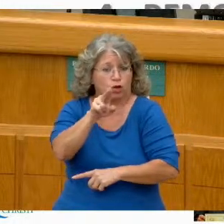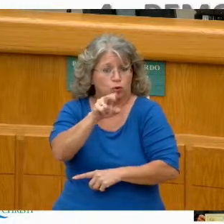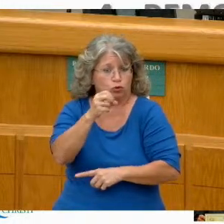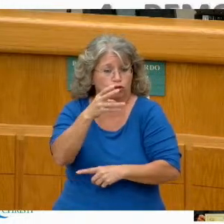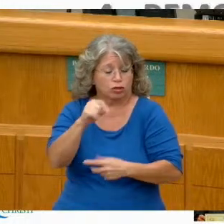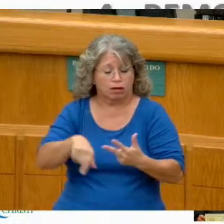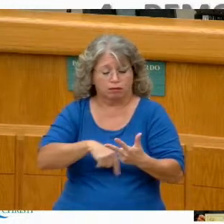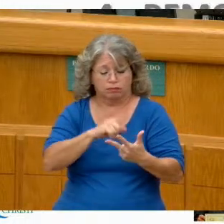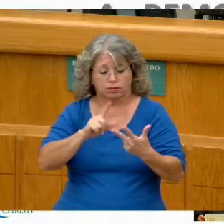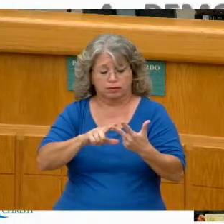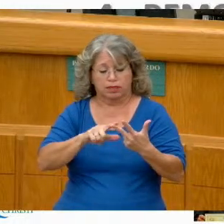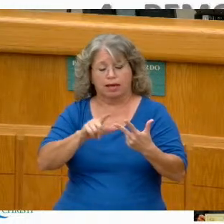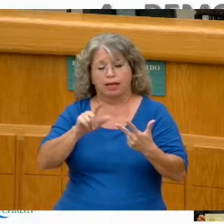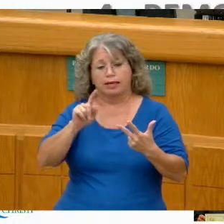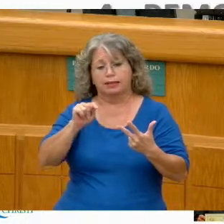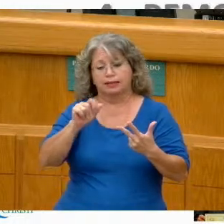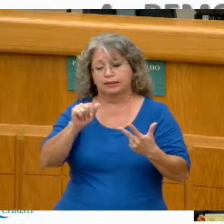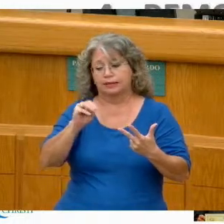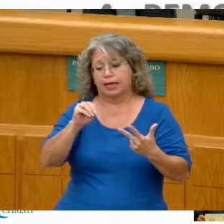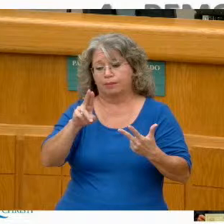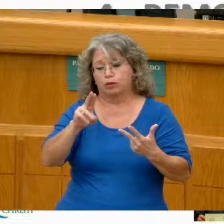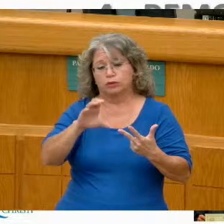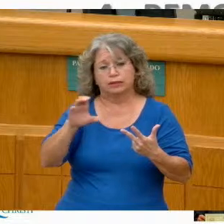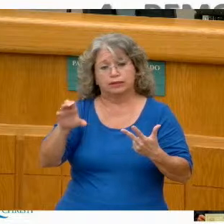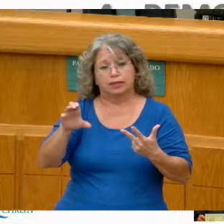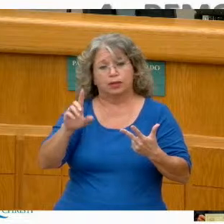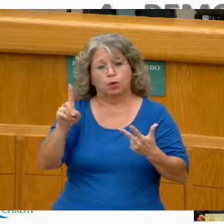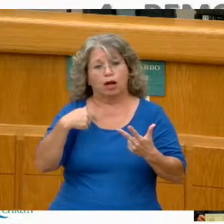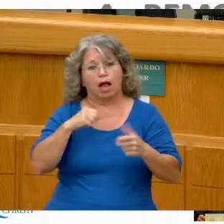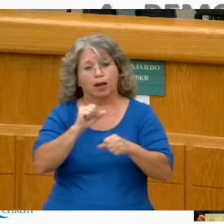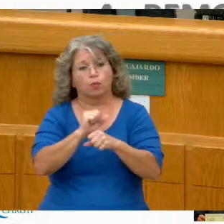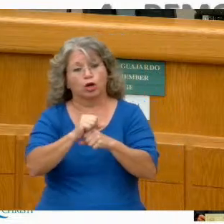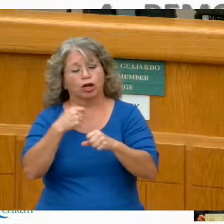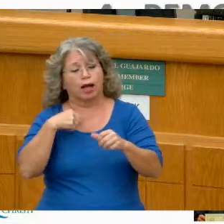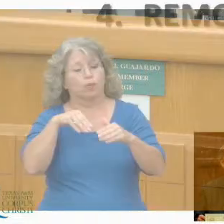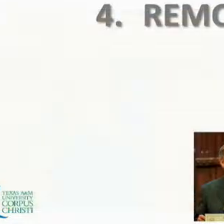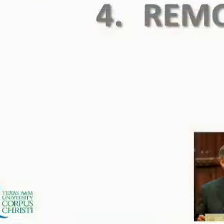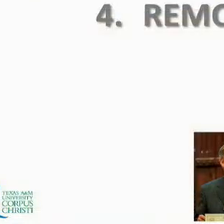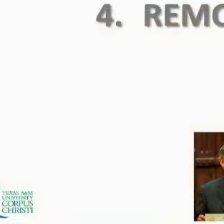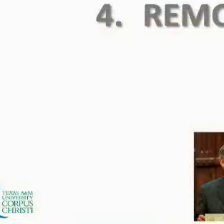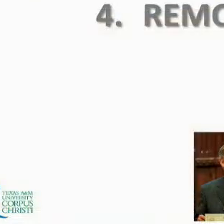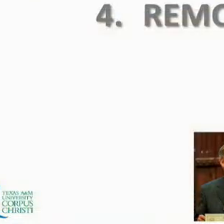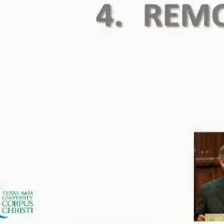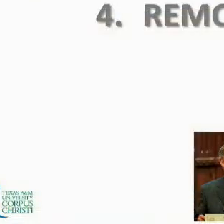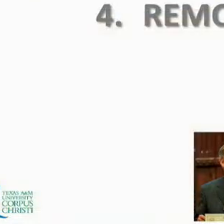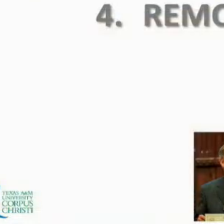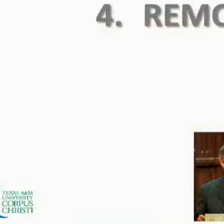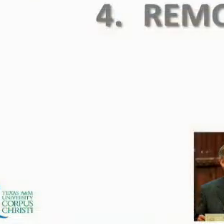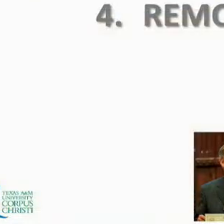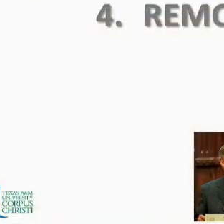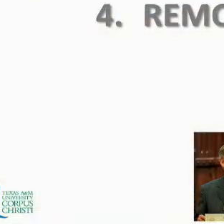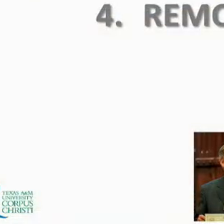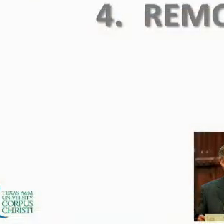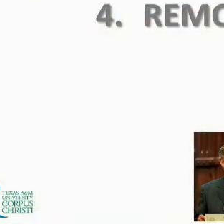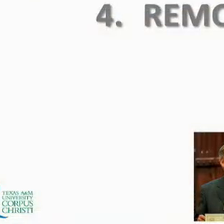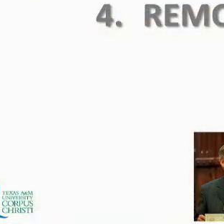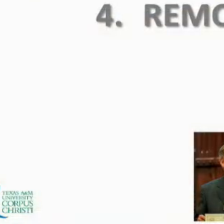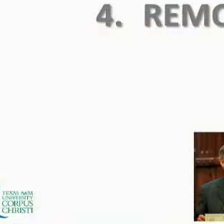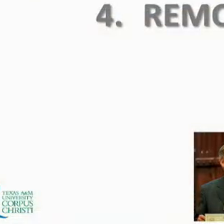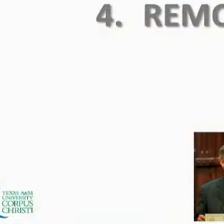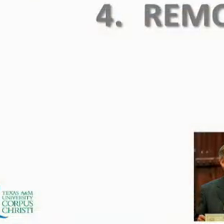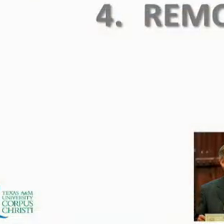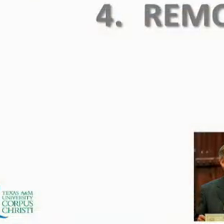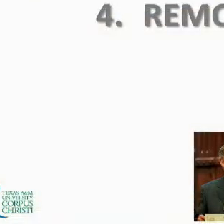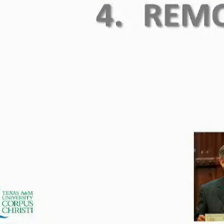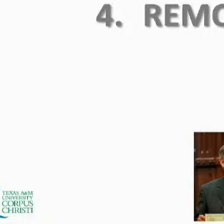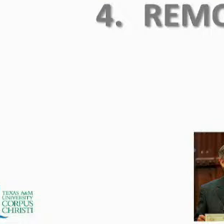TAMU CC where I work. I went inside of a building for 10 minutes. Those are the only possibilities where I got it, and COVID was